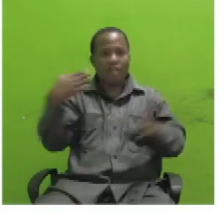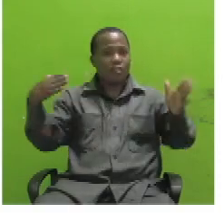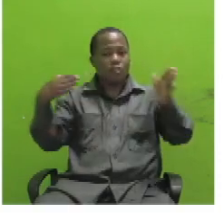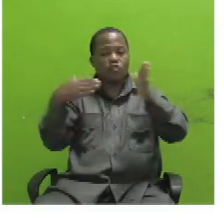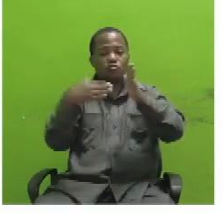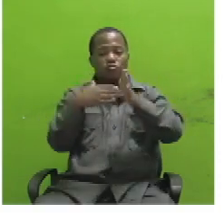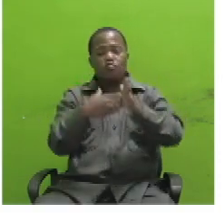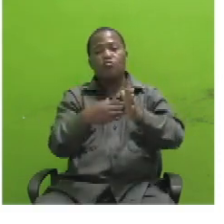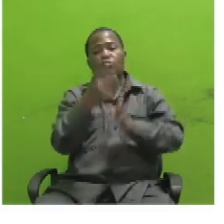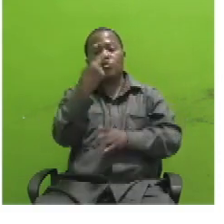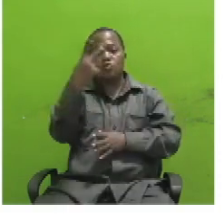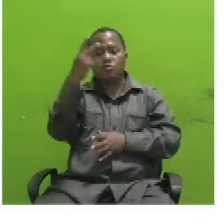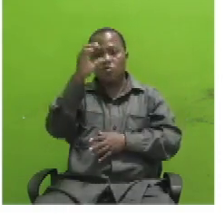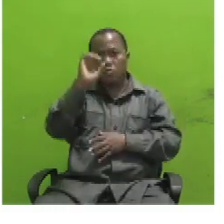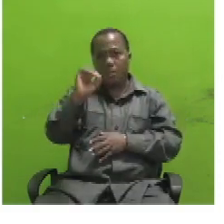5:16.